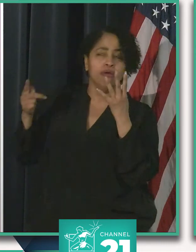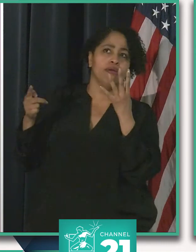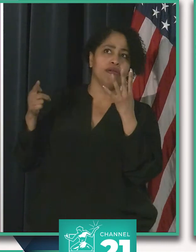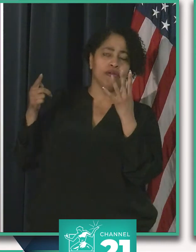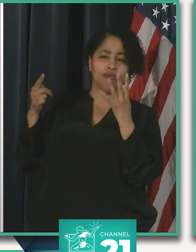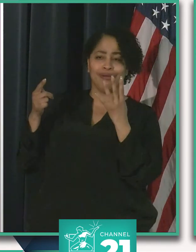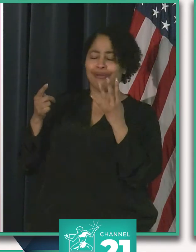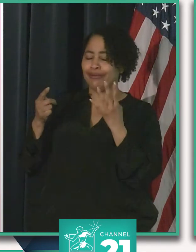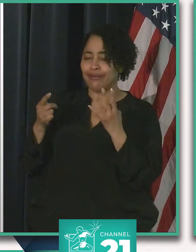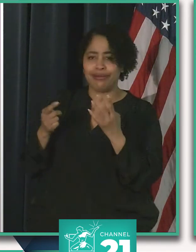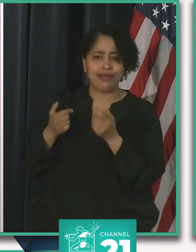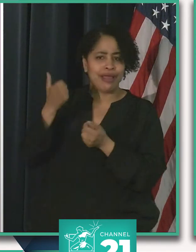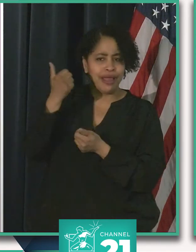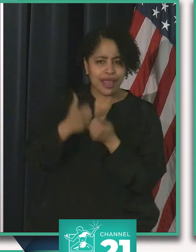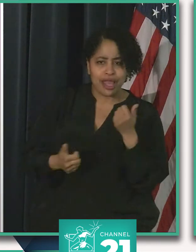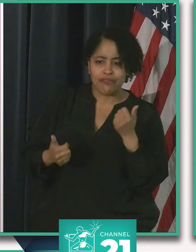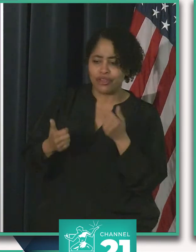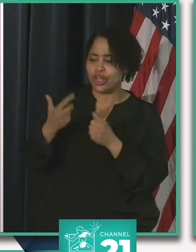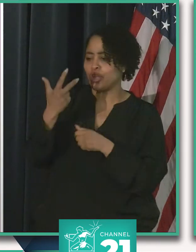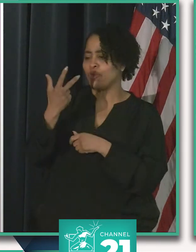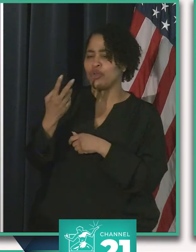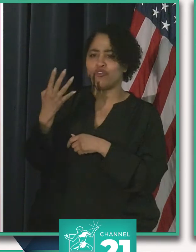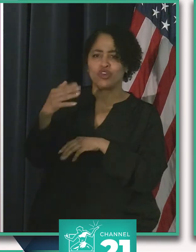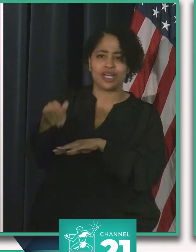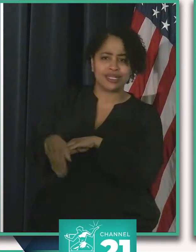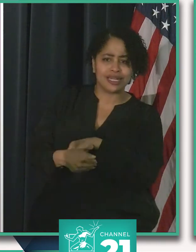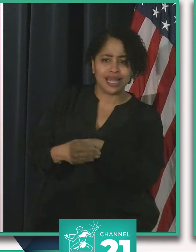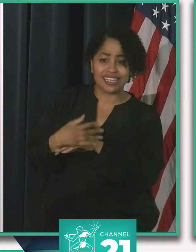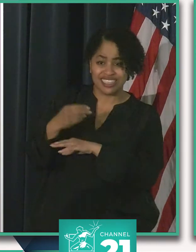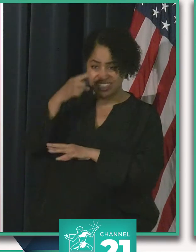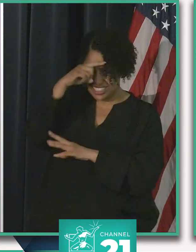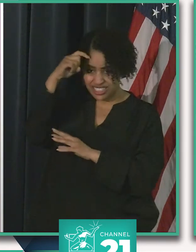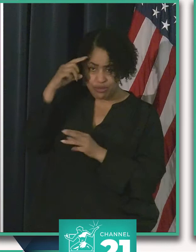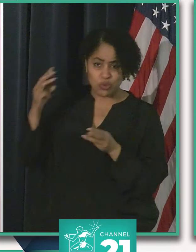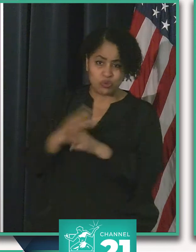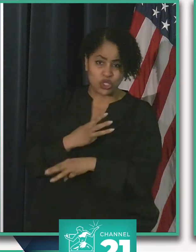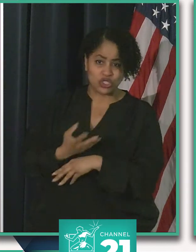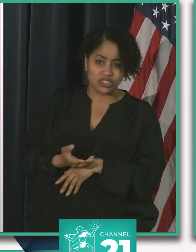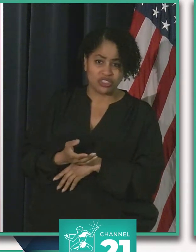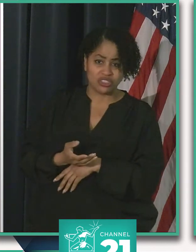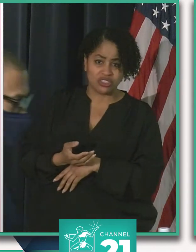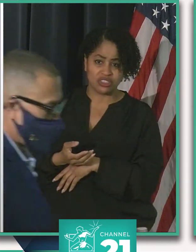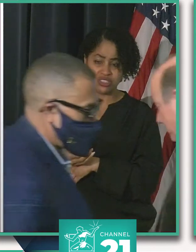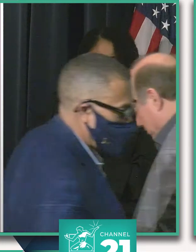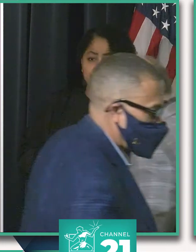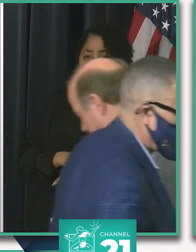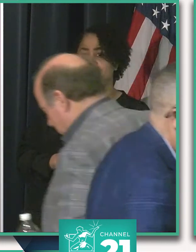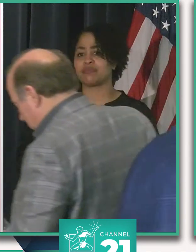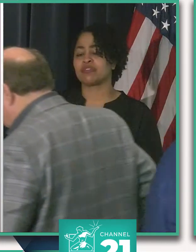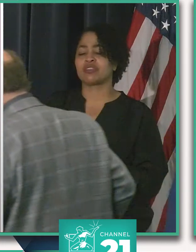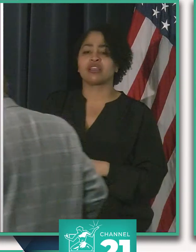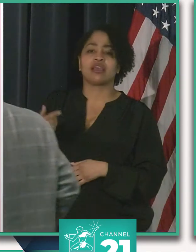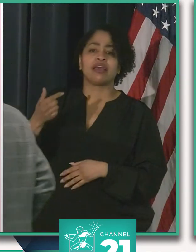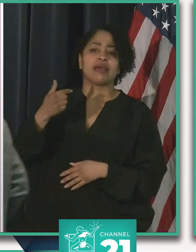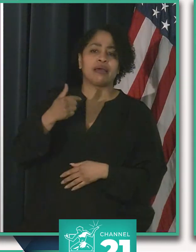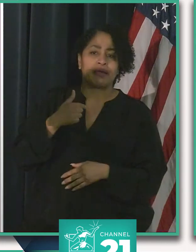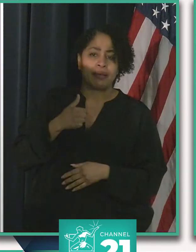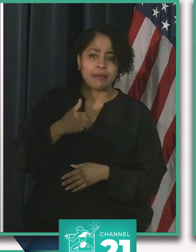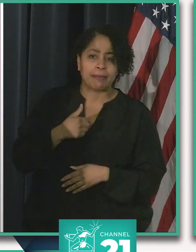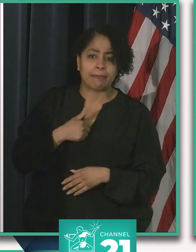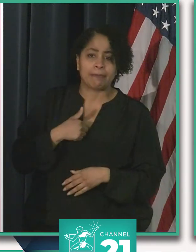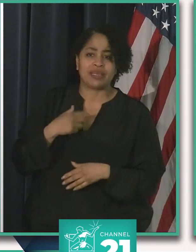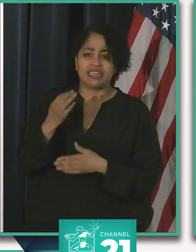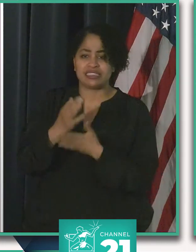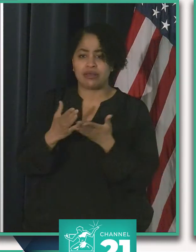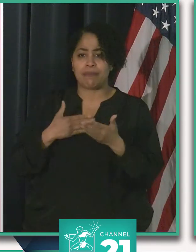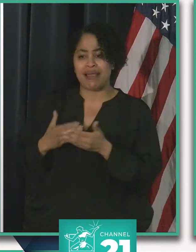least every 3 or 4 nights, and it's worse in the summertime. I mean, it's me and some of my neighbors have walked around the block and